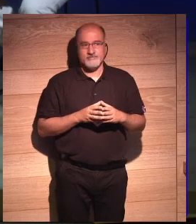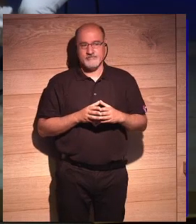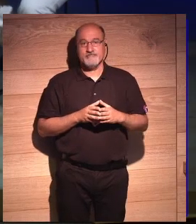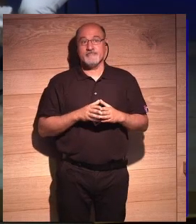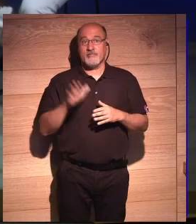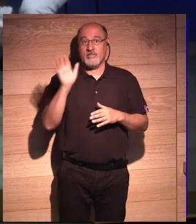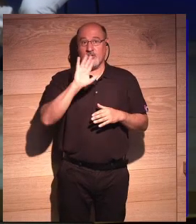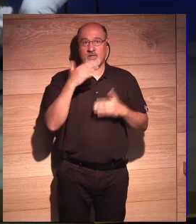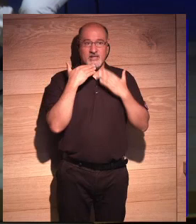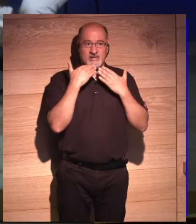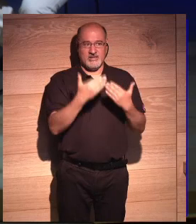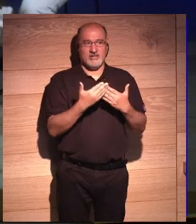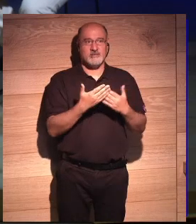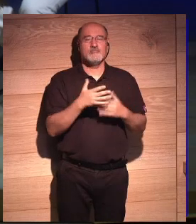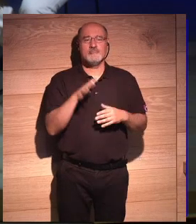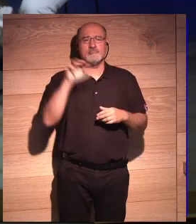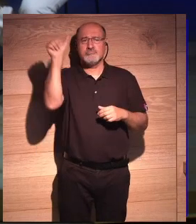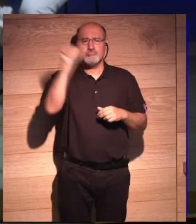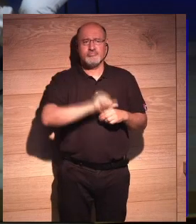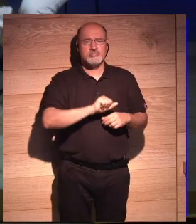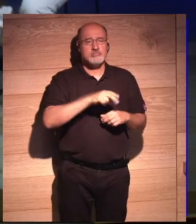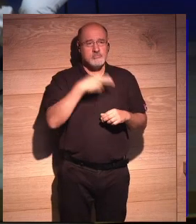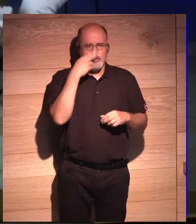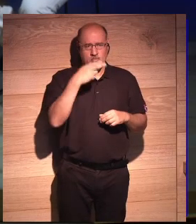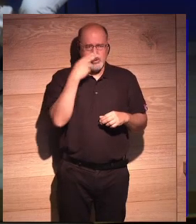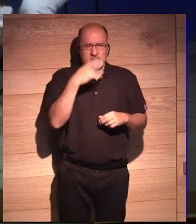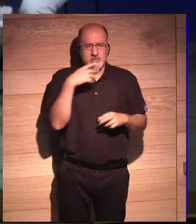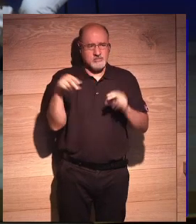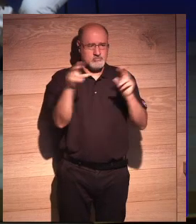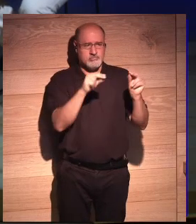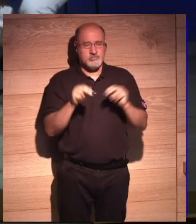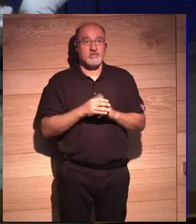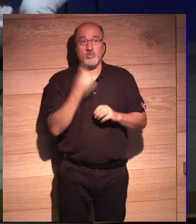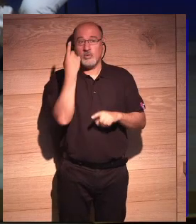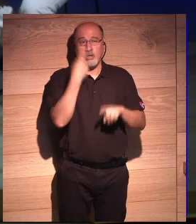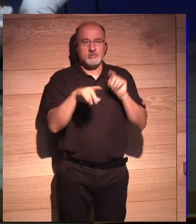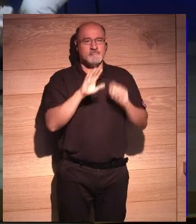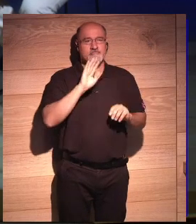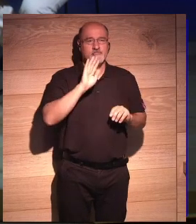Hola. Hello. Thank you very much, because it's been a really interesting chat.